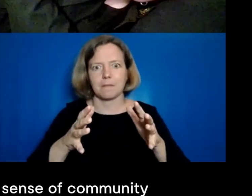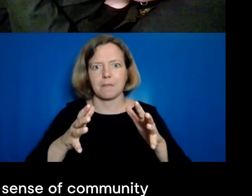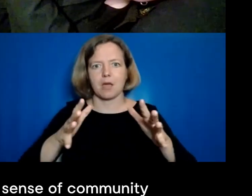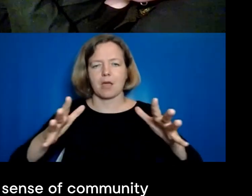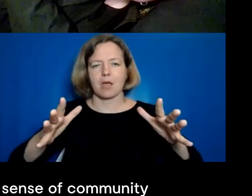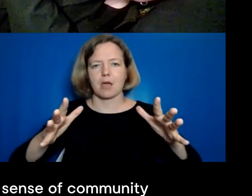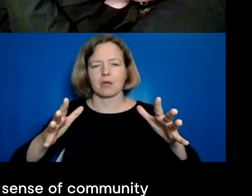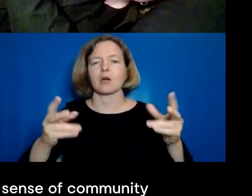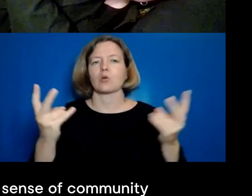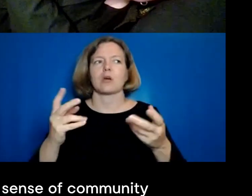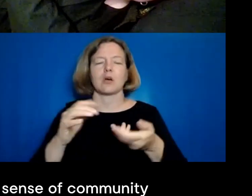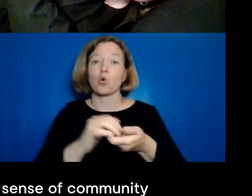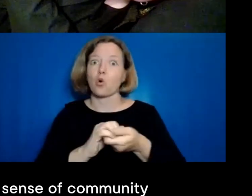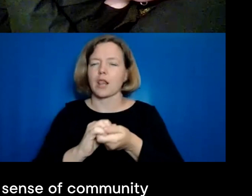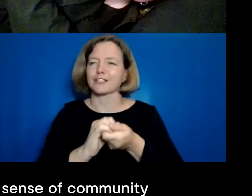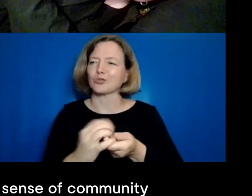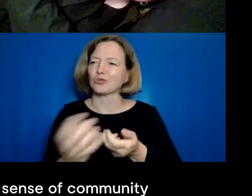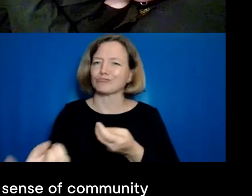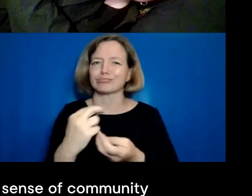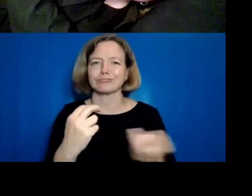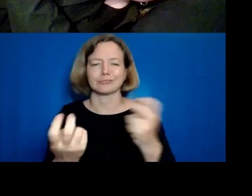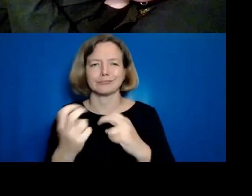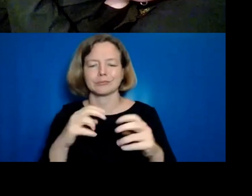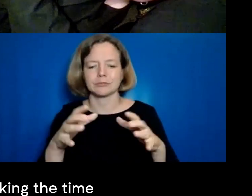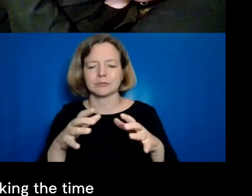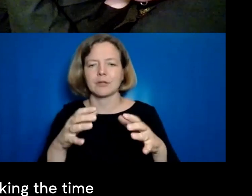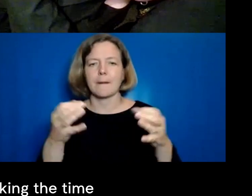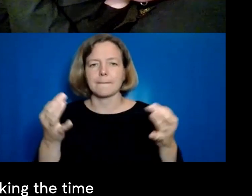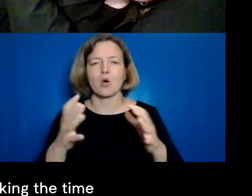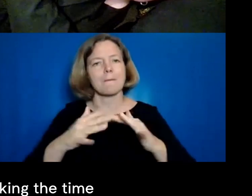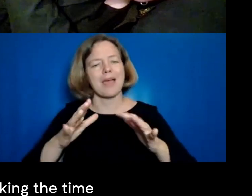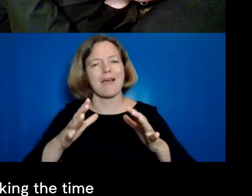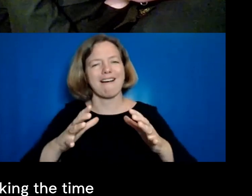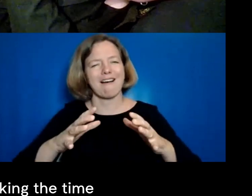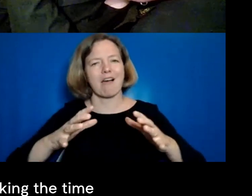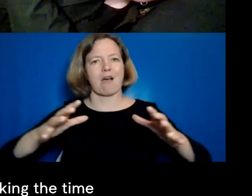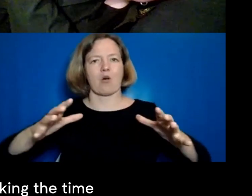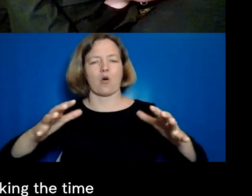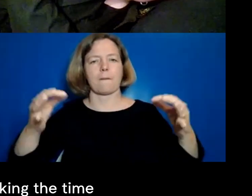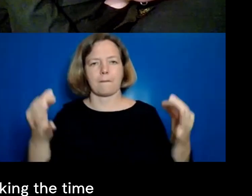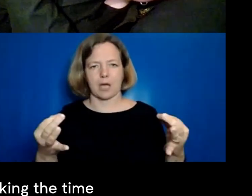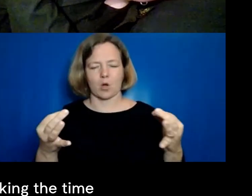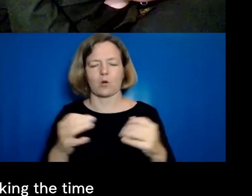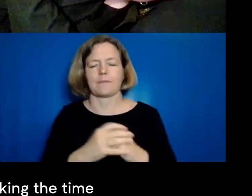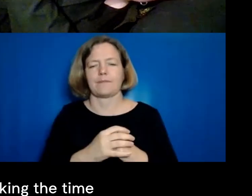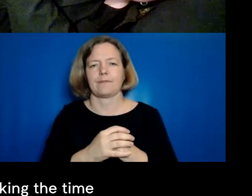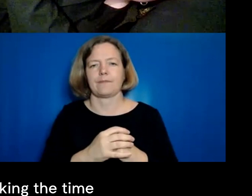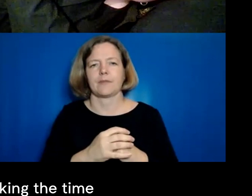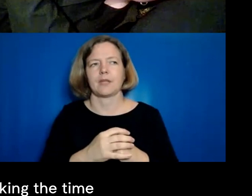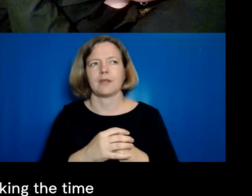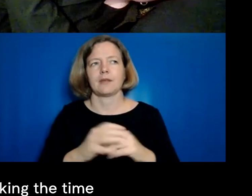does need that space. And especially taking the time for